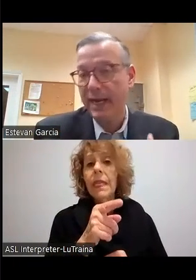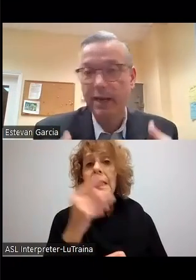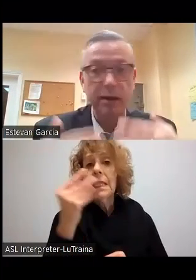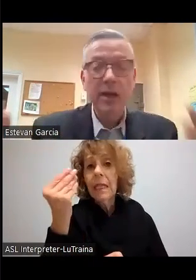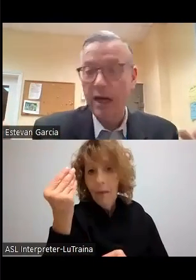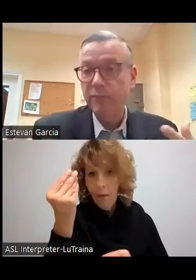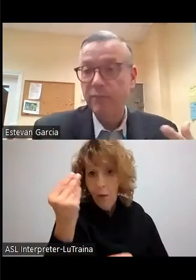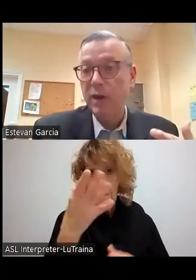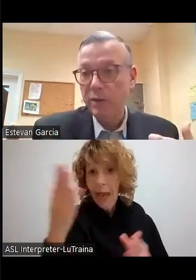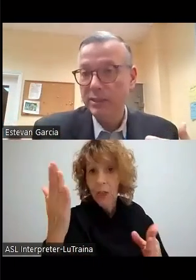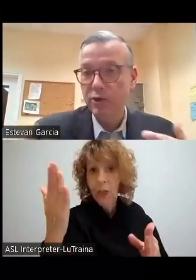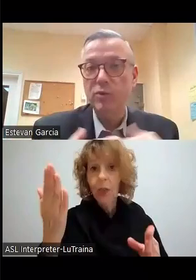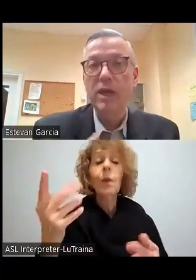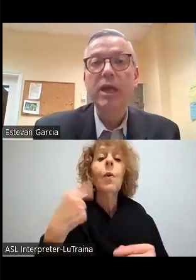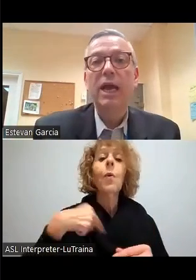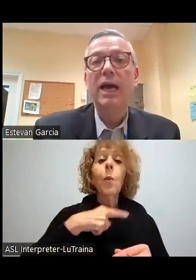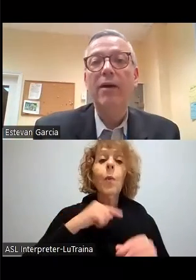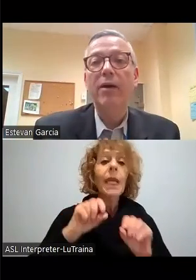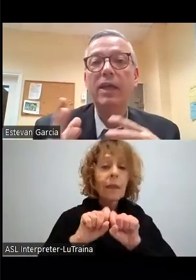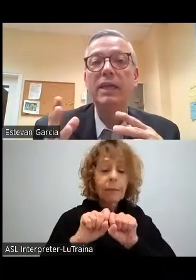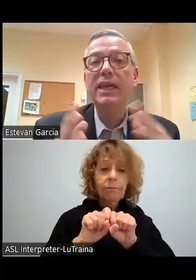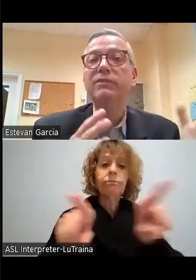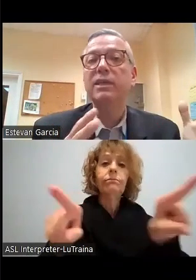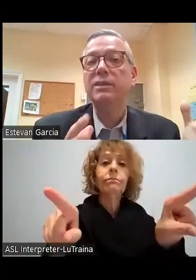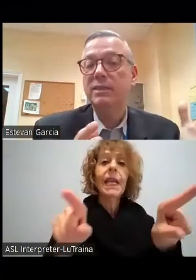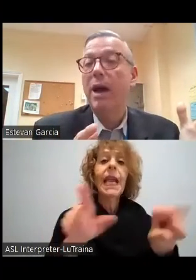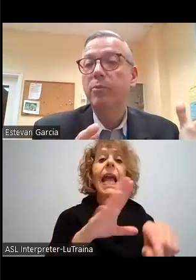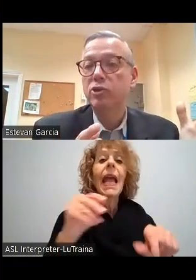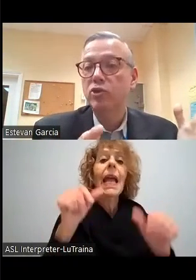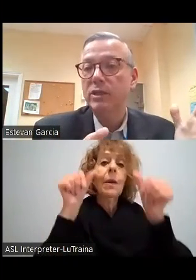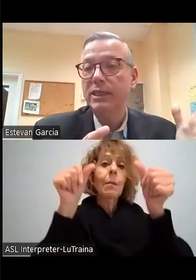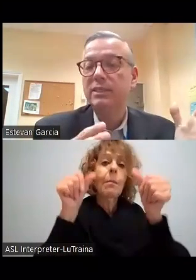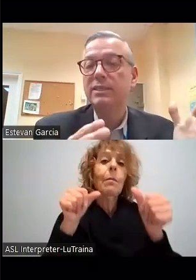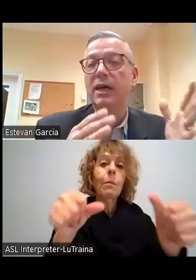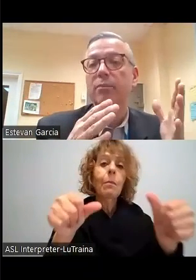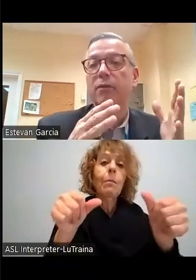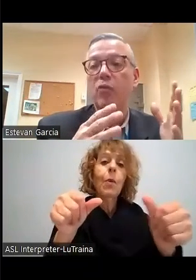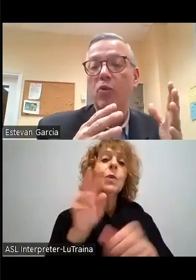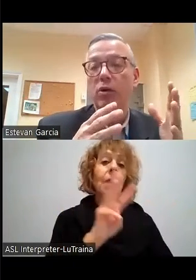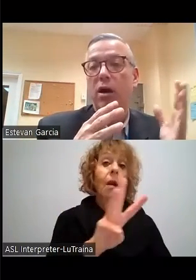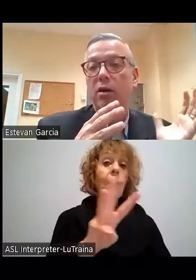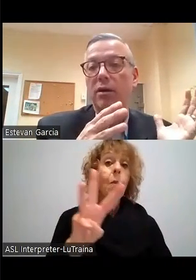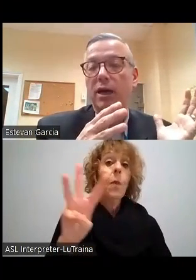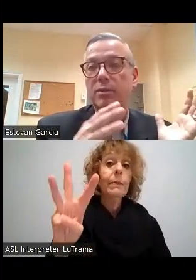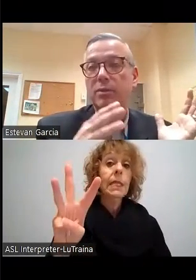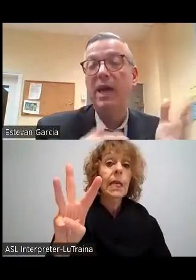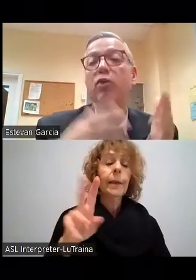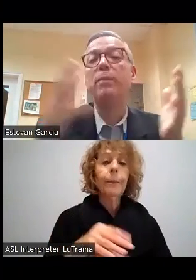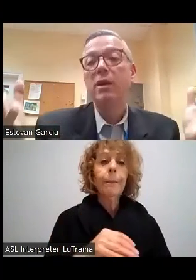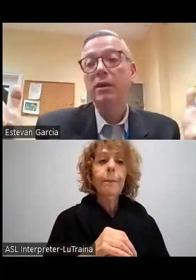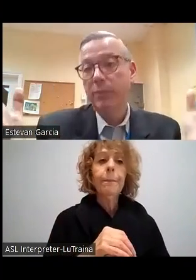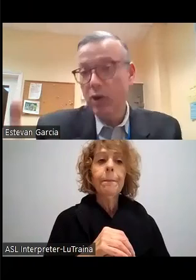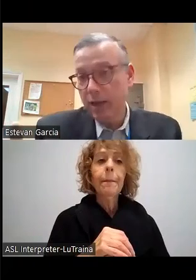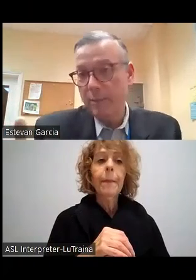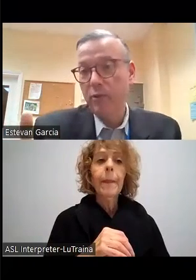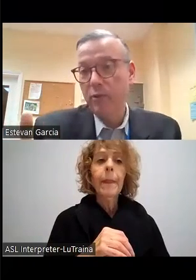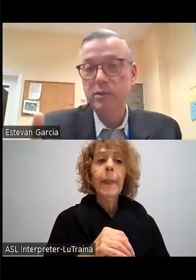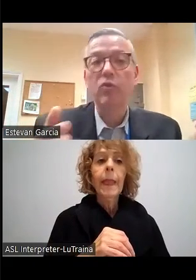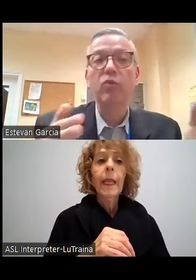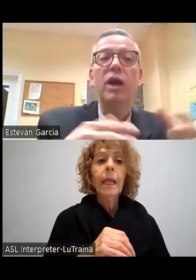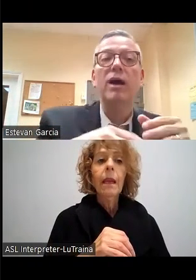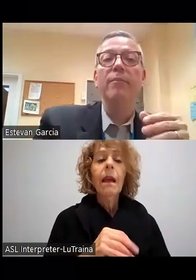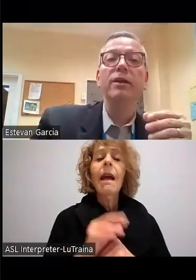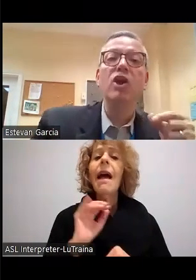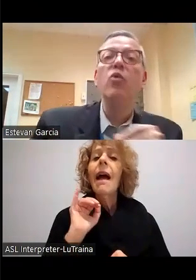our website very soon. That gives us some opportunities for our to help community